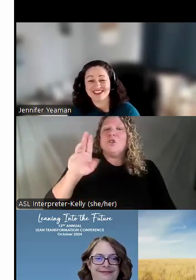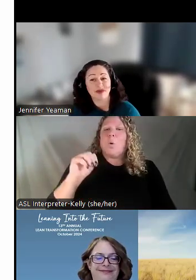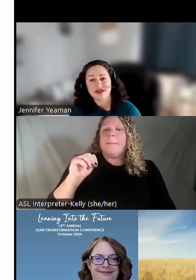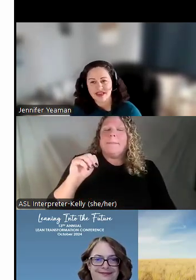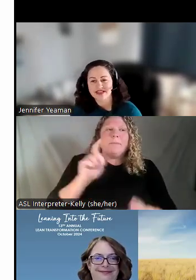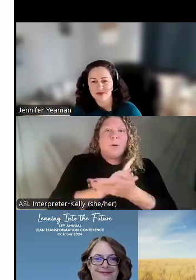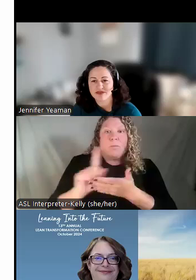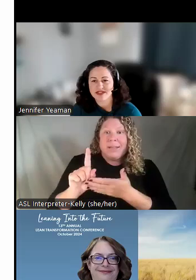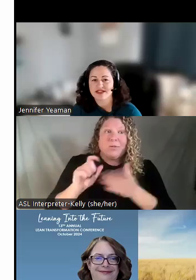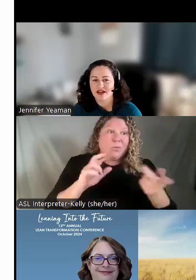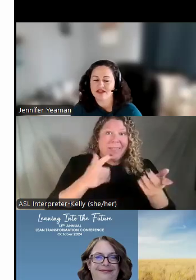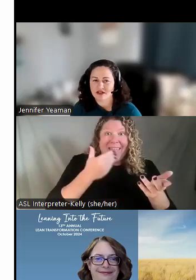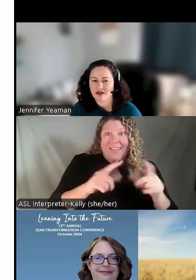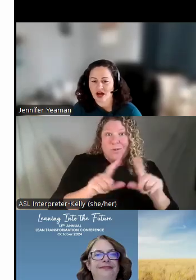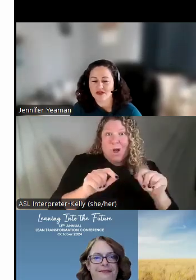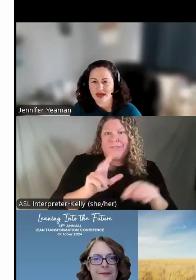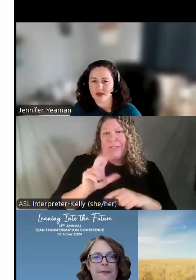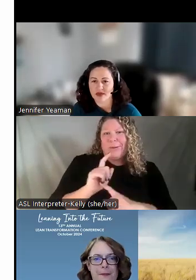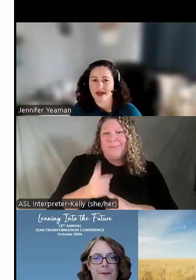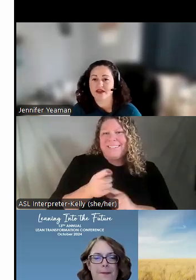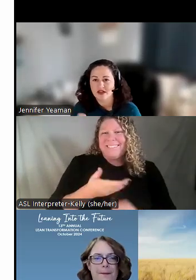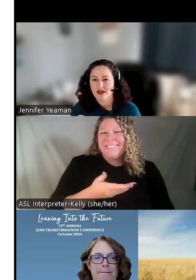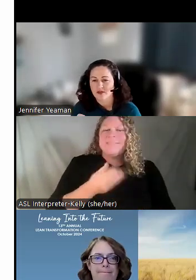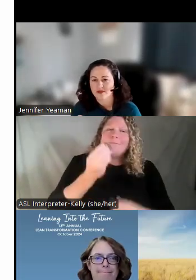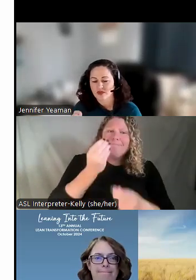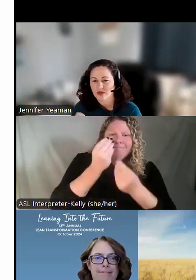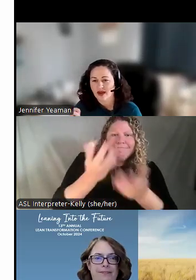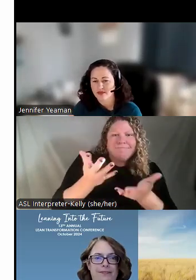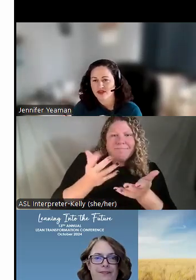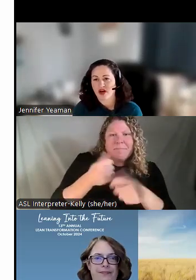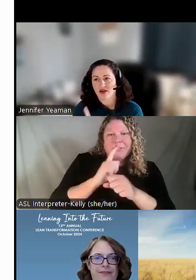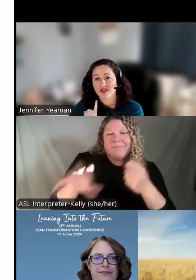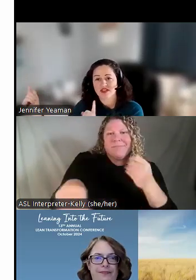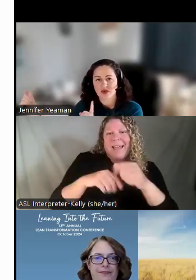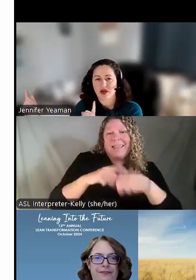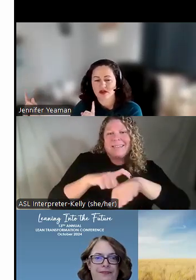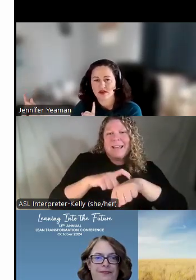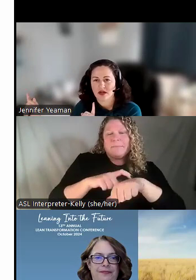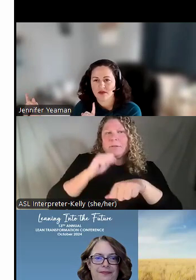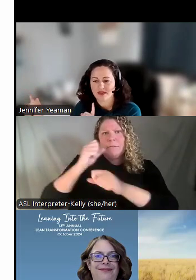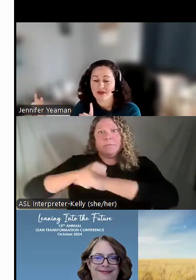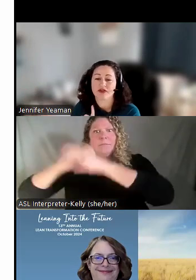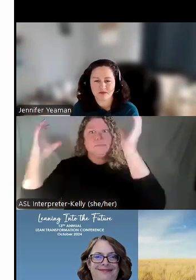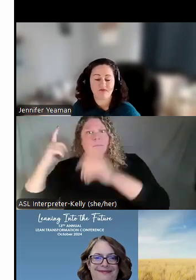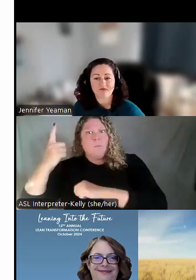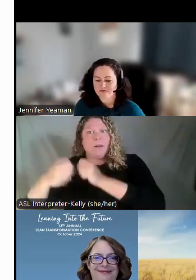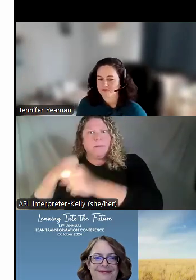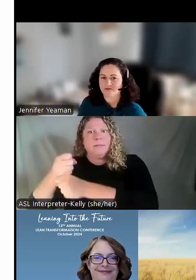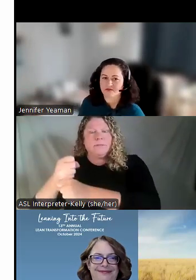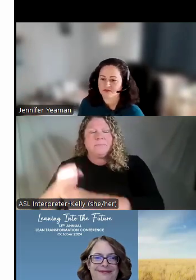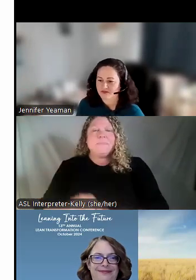30 minutes, but whatever that time frame is, and also offer that with that. So they don't have the mental model of this year-long effort.